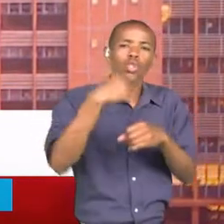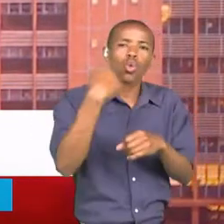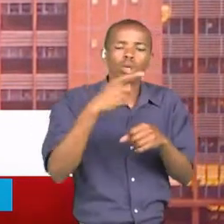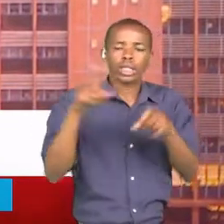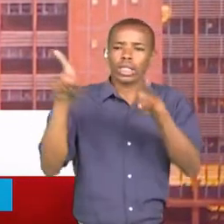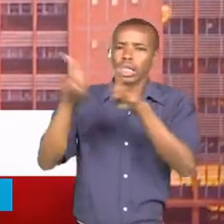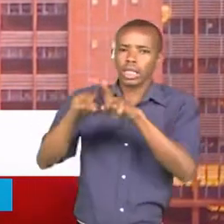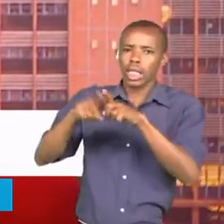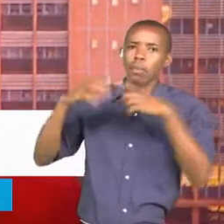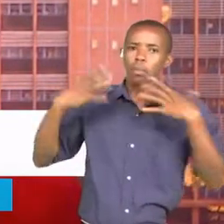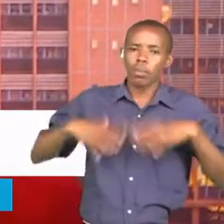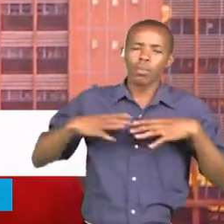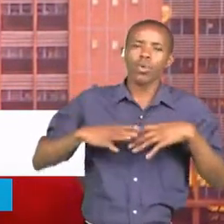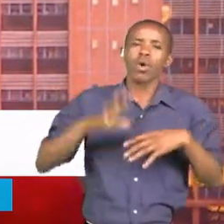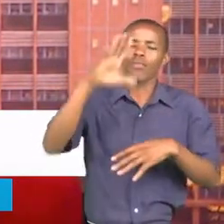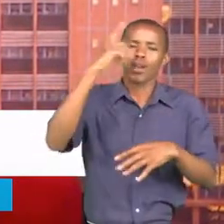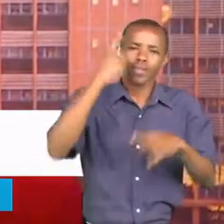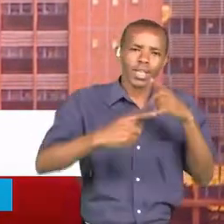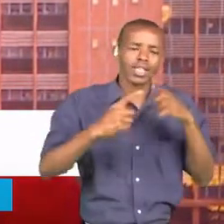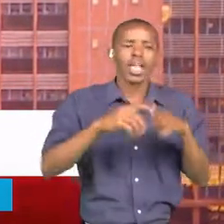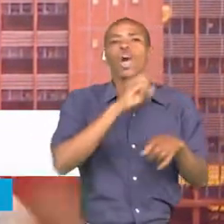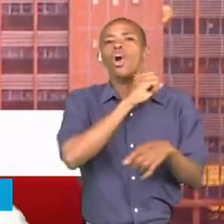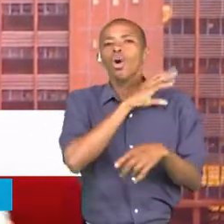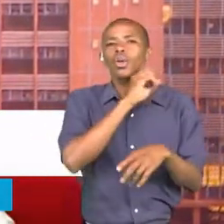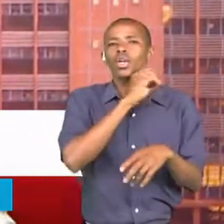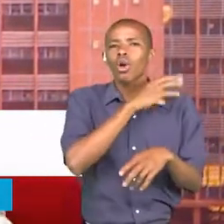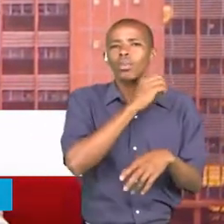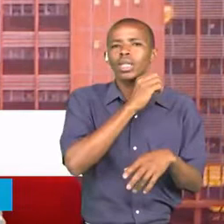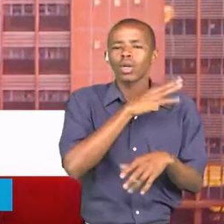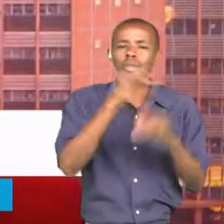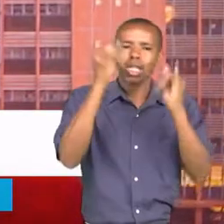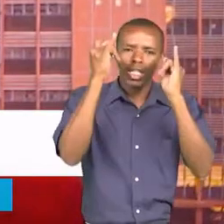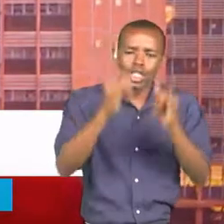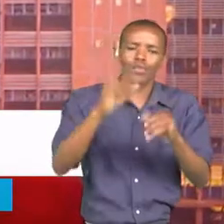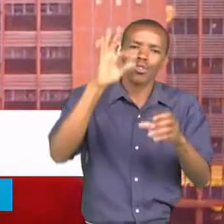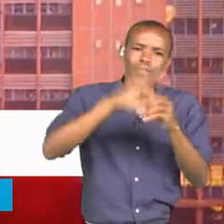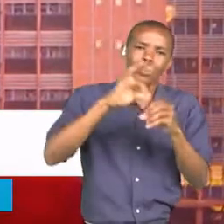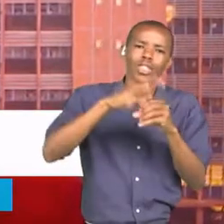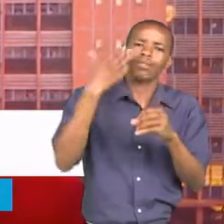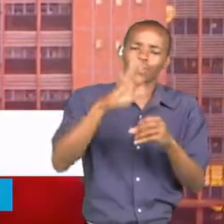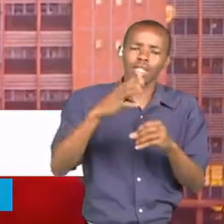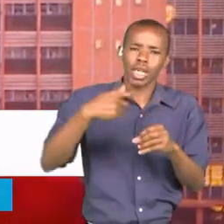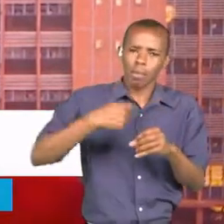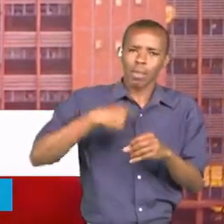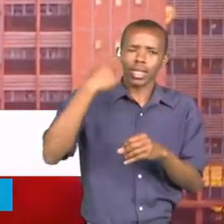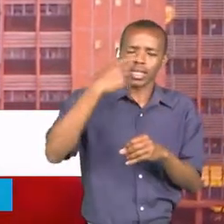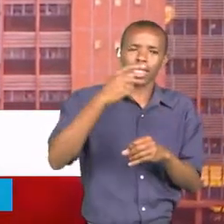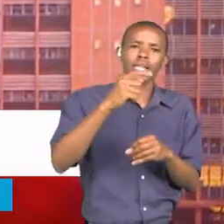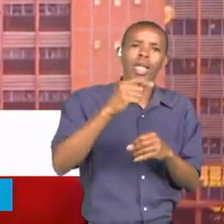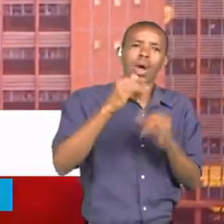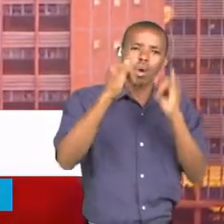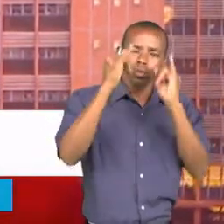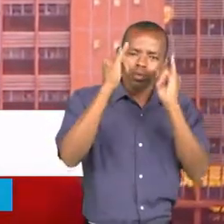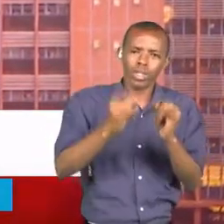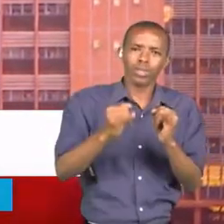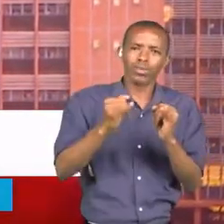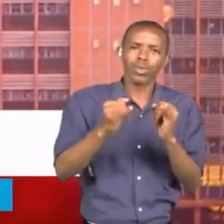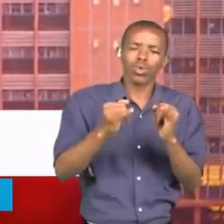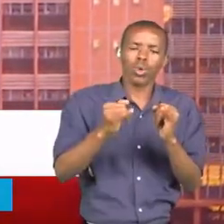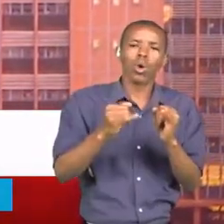people who will then spend 5 years complaining about the person you voted. I've just seen that one of the people who was running for